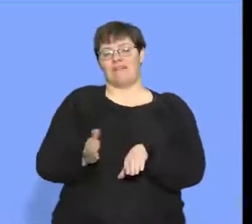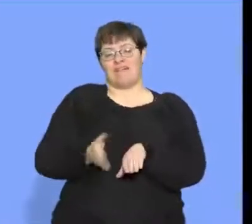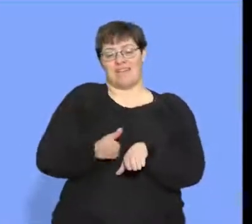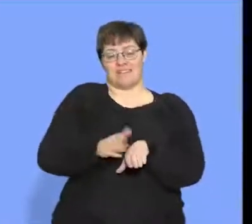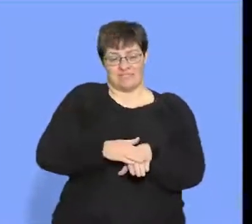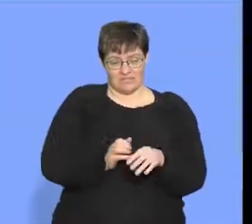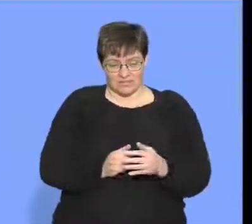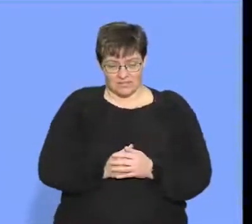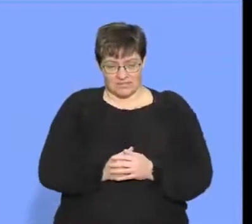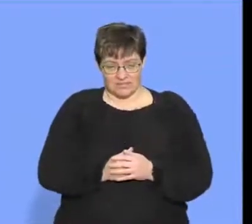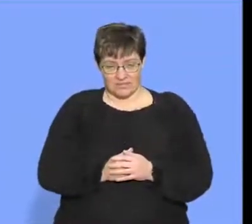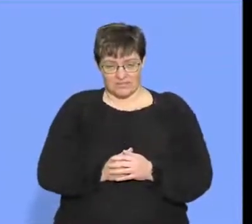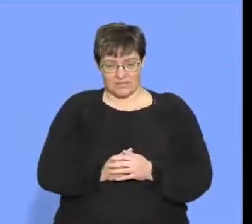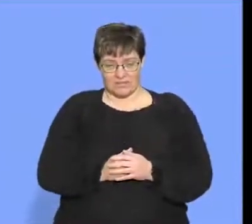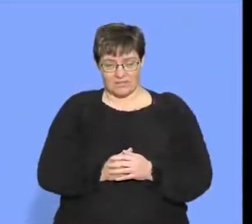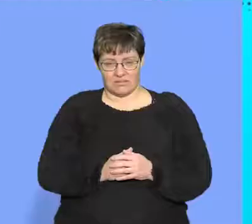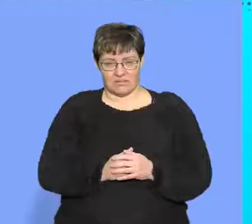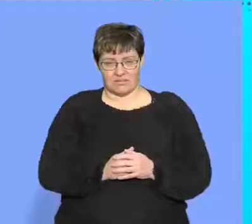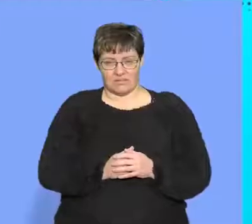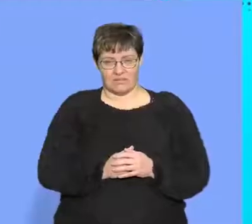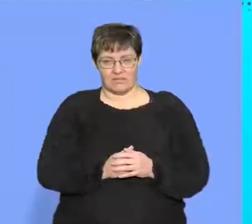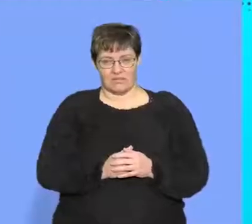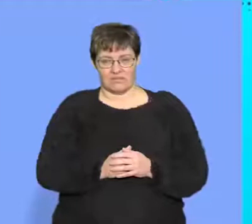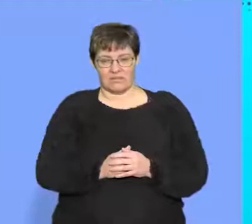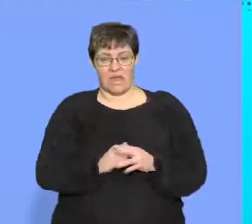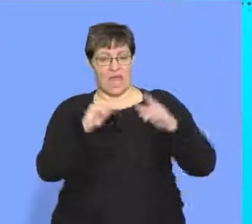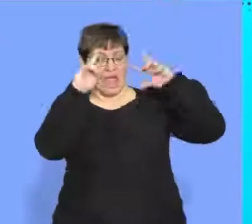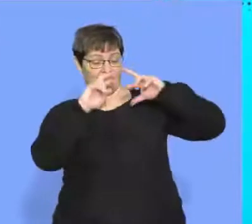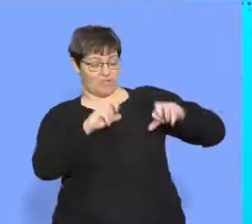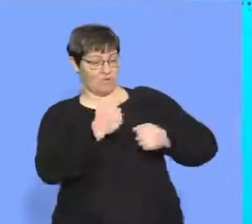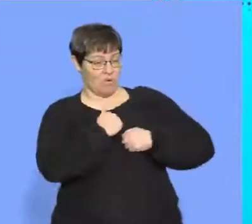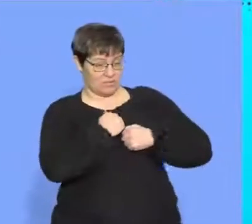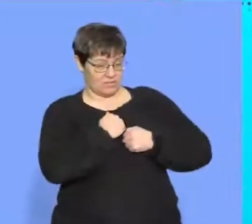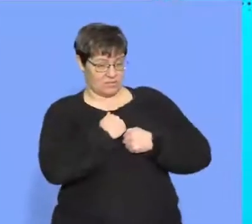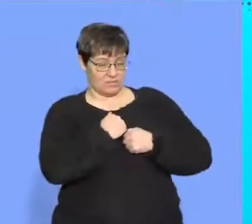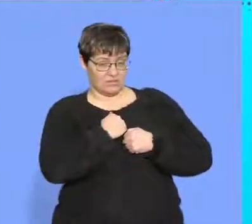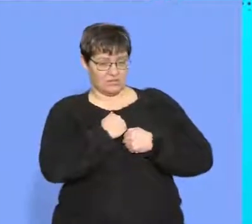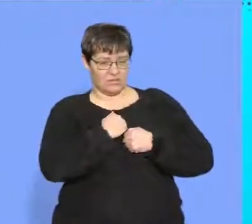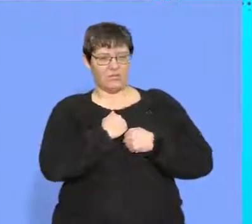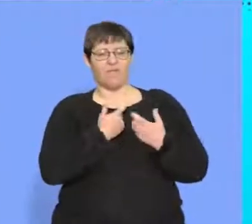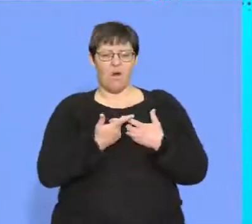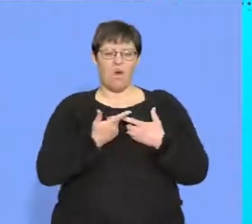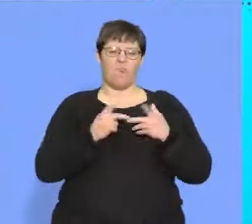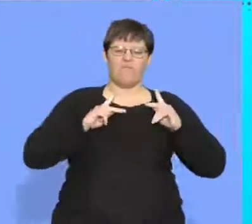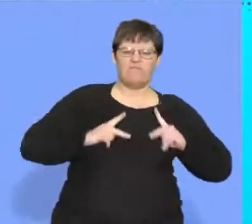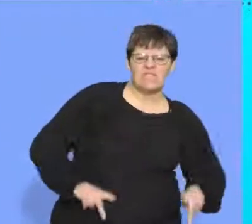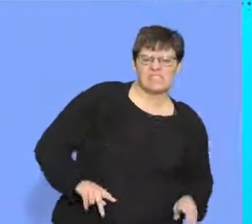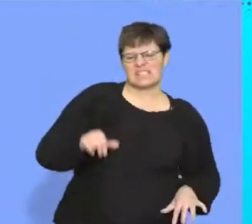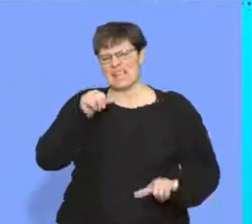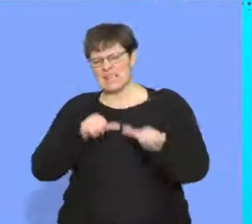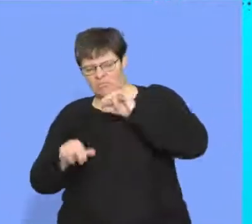charge. Now, in our investigation of the realms of physics